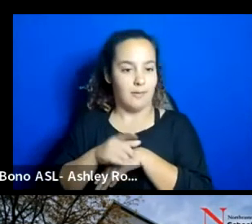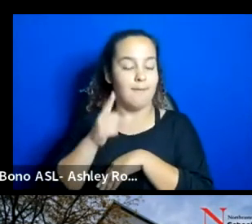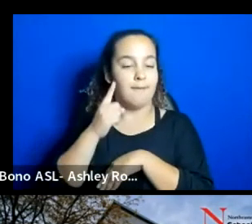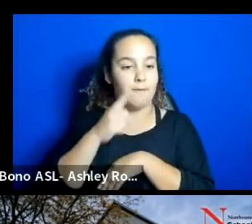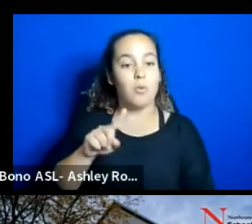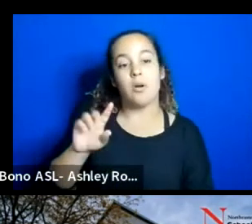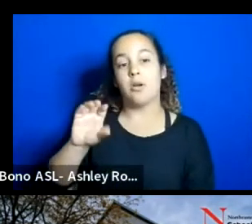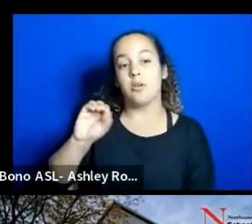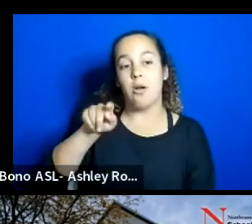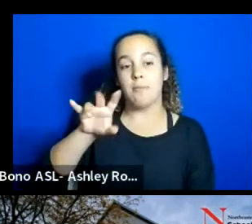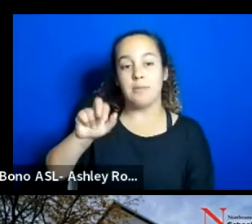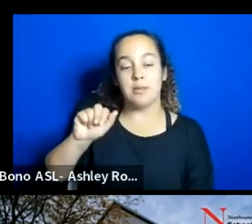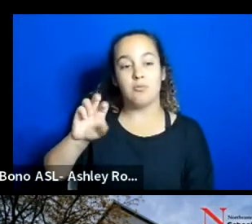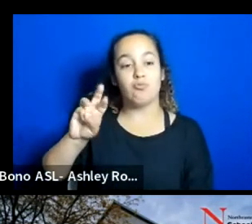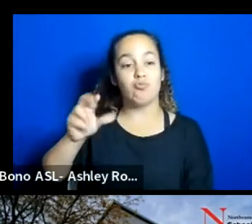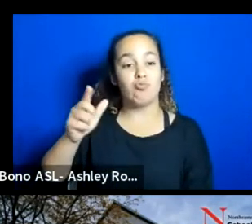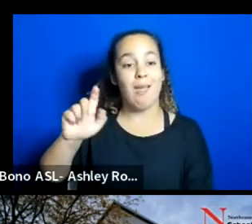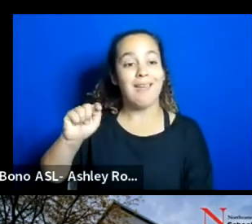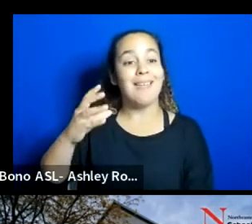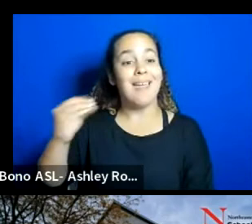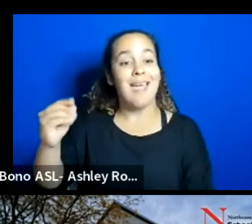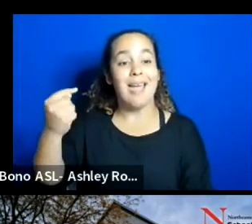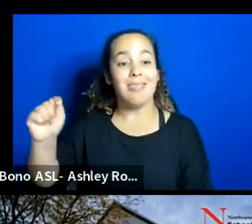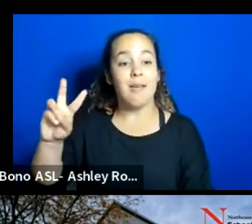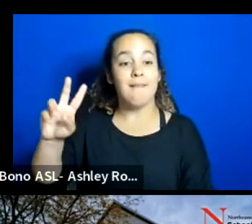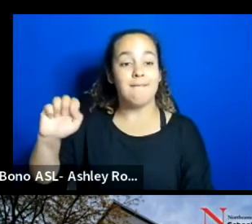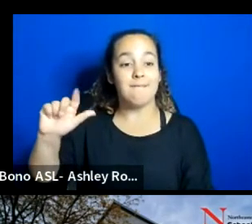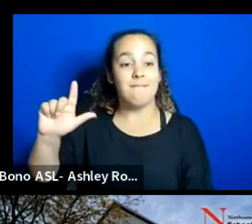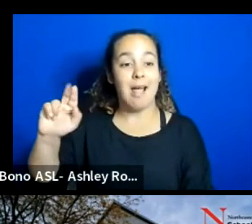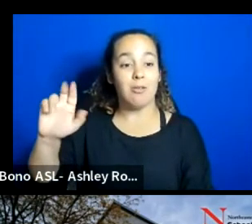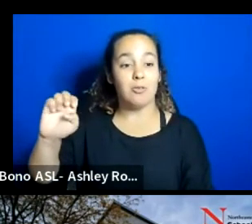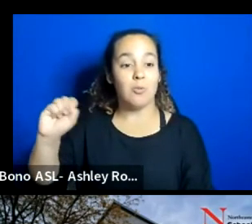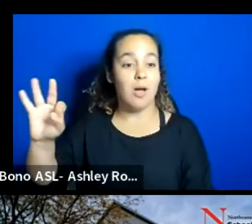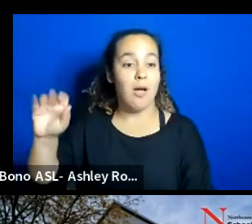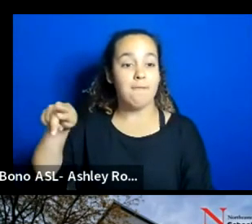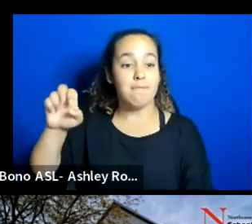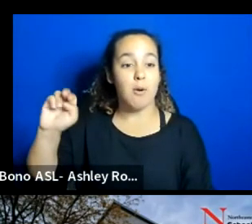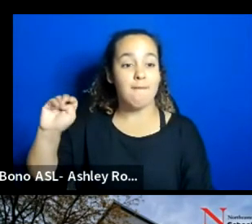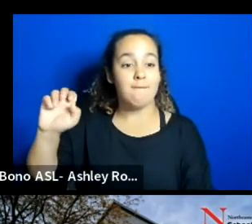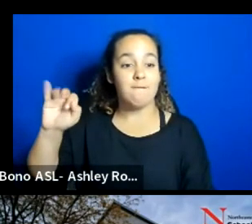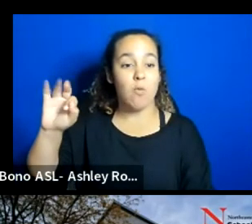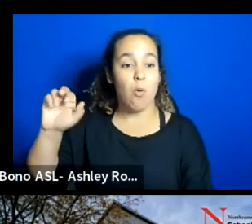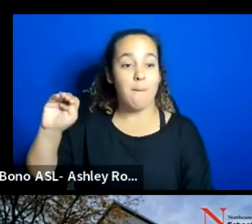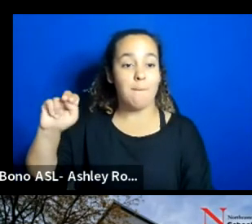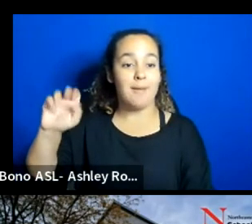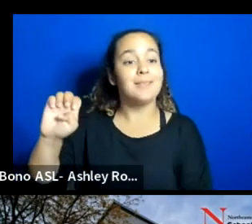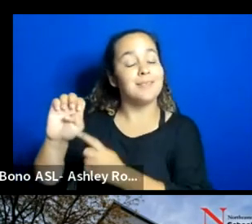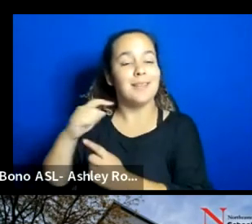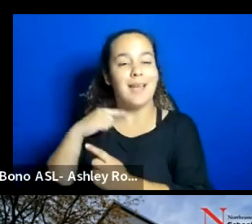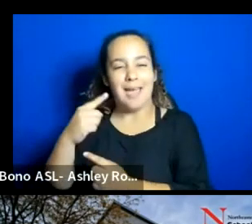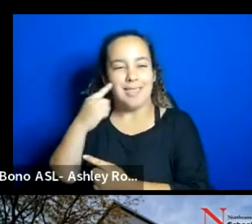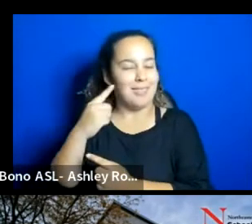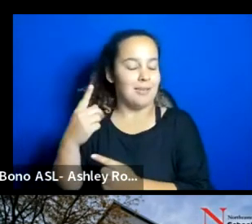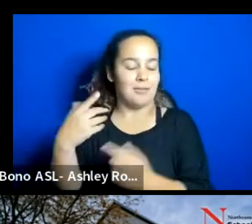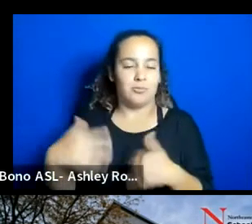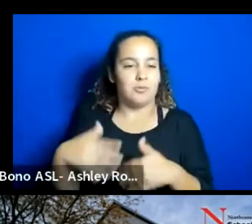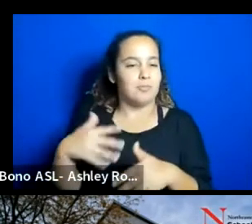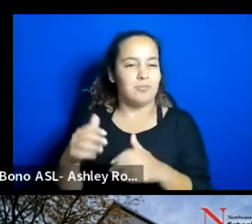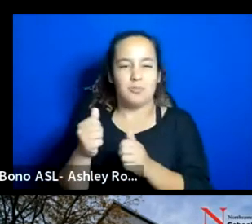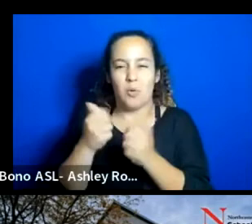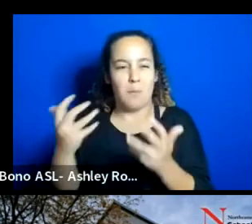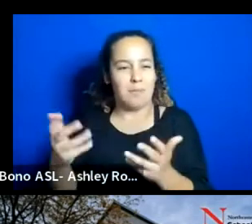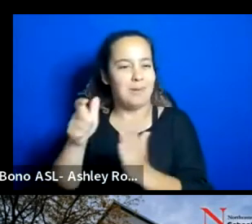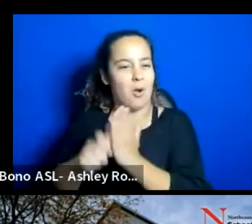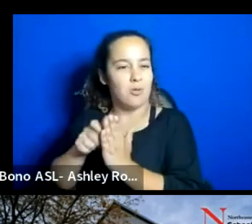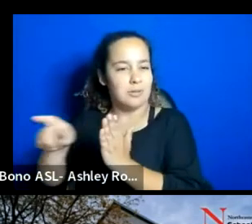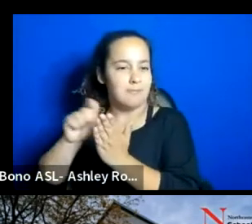Performance, 1770 to 1911, and again, a whole bunch of other articles on theater history from a legal and